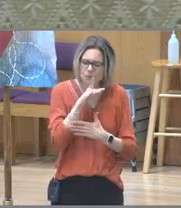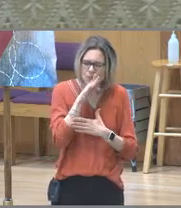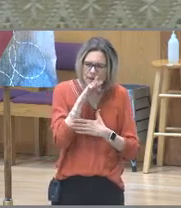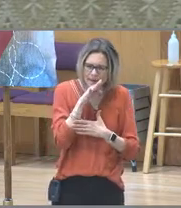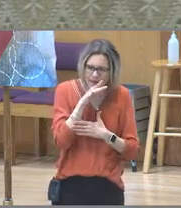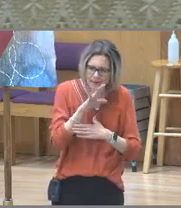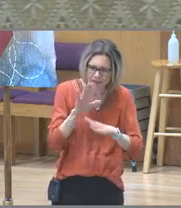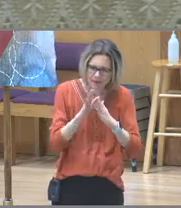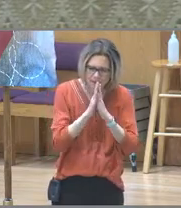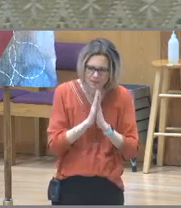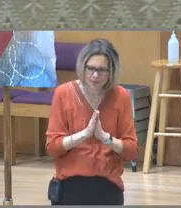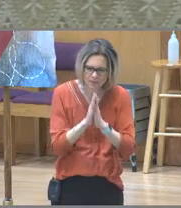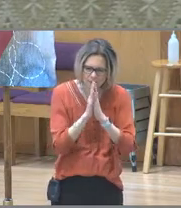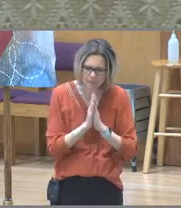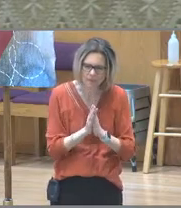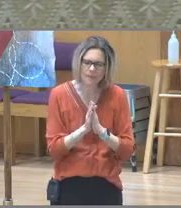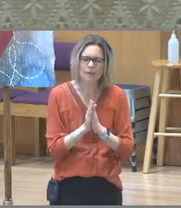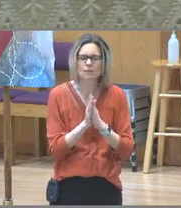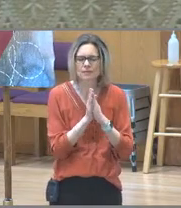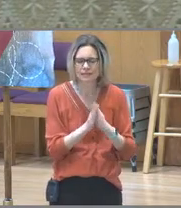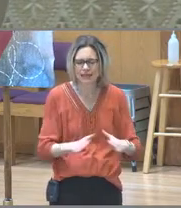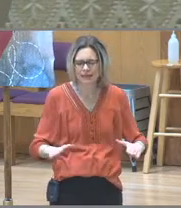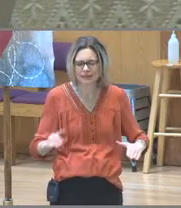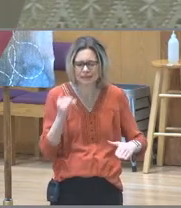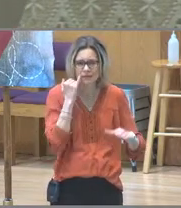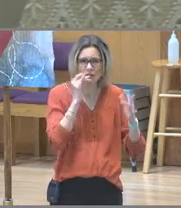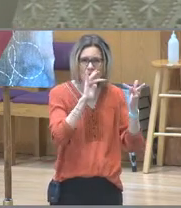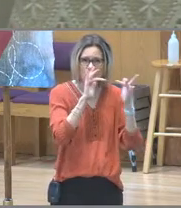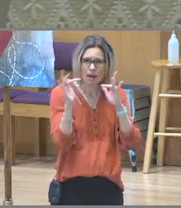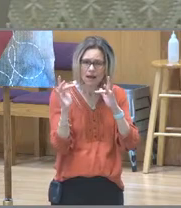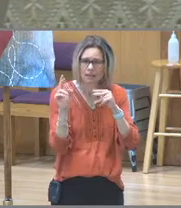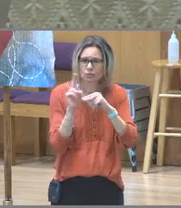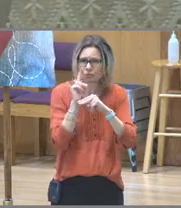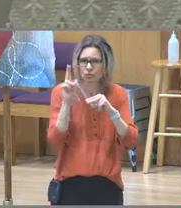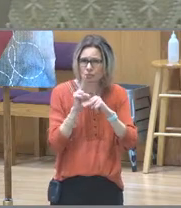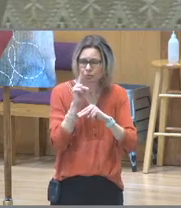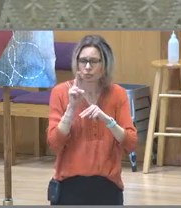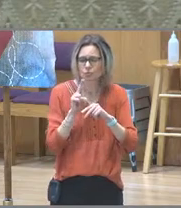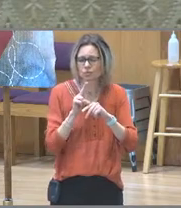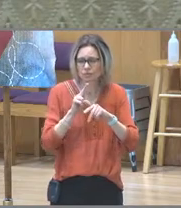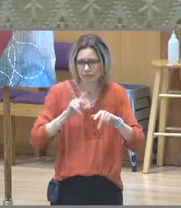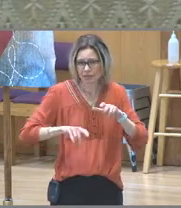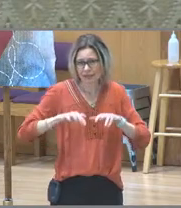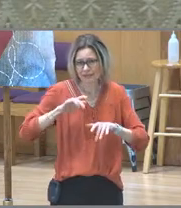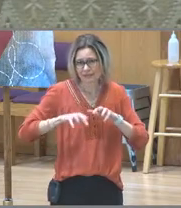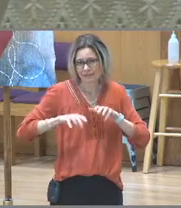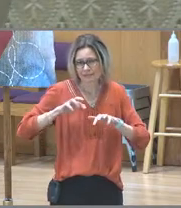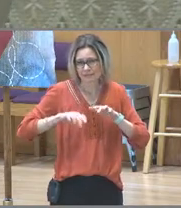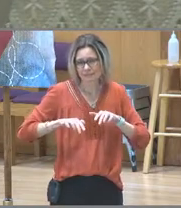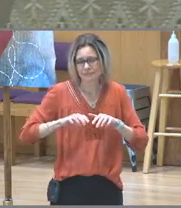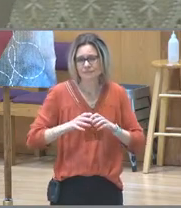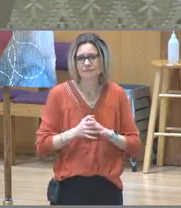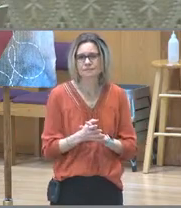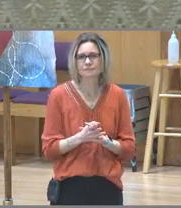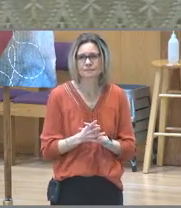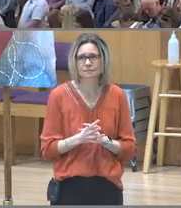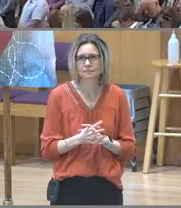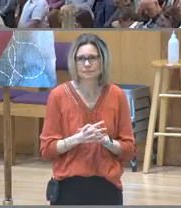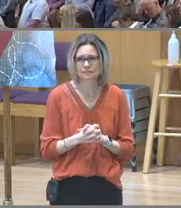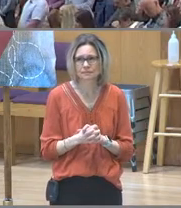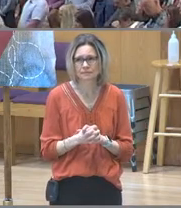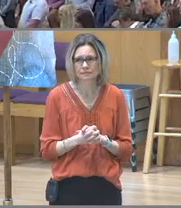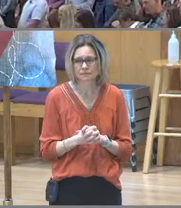in silence, and for those of you who participate online, you can pray by typing your prayer in the chat section of YouTube.